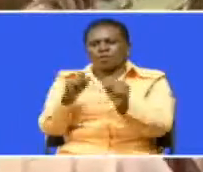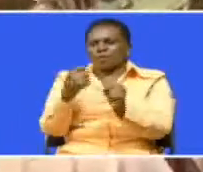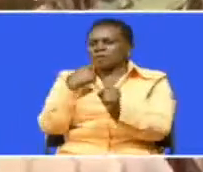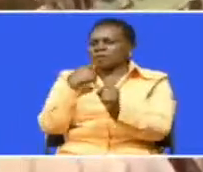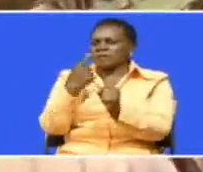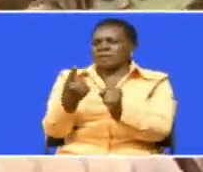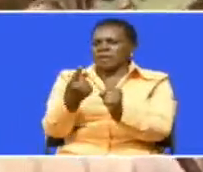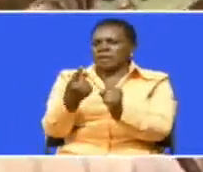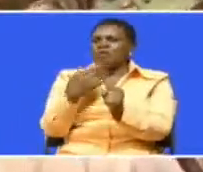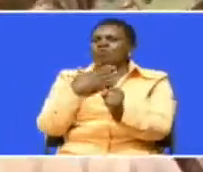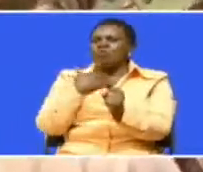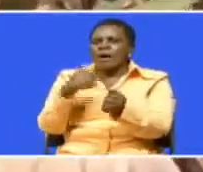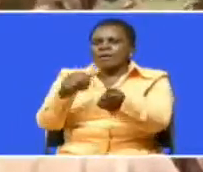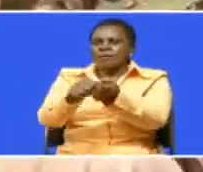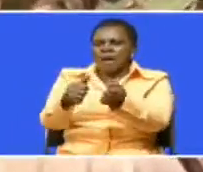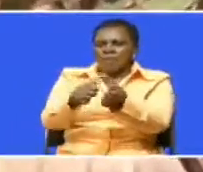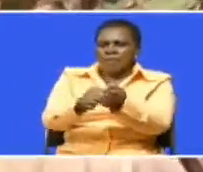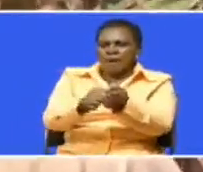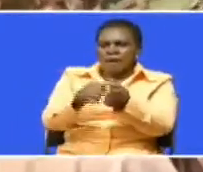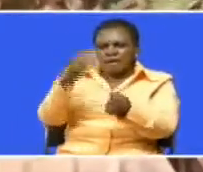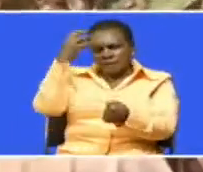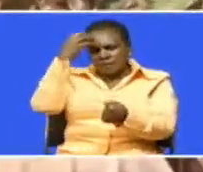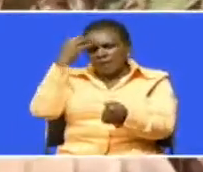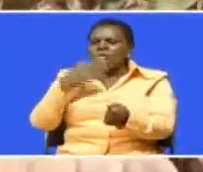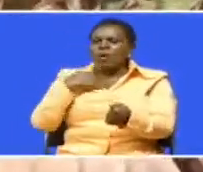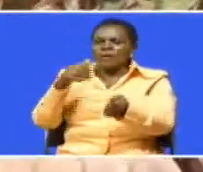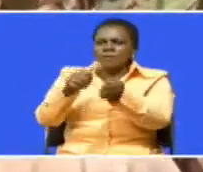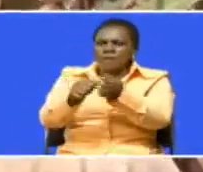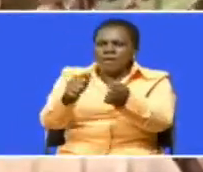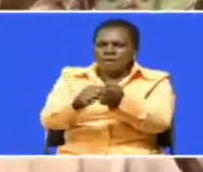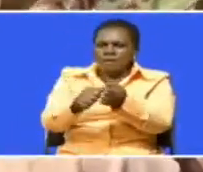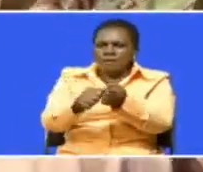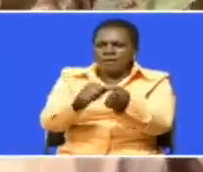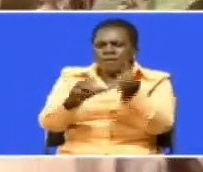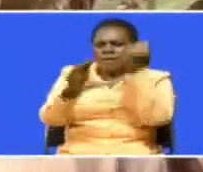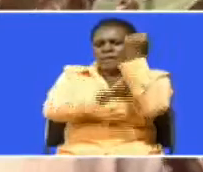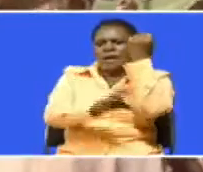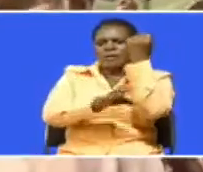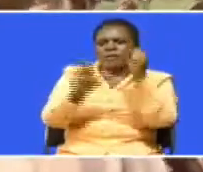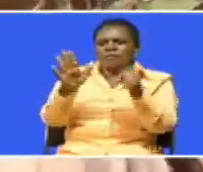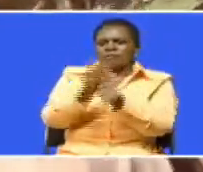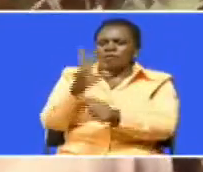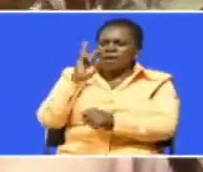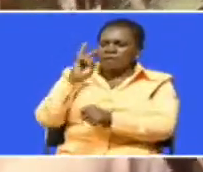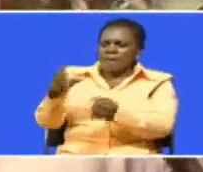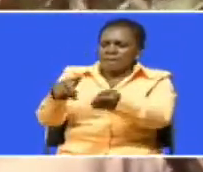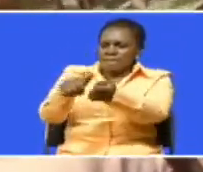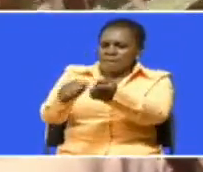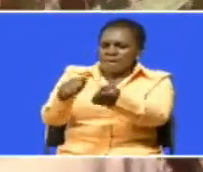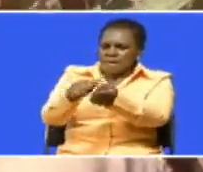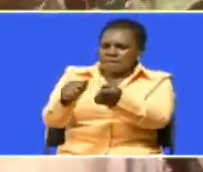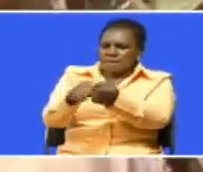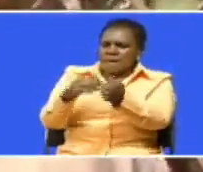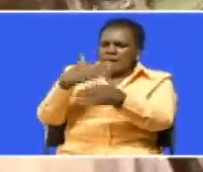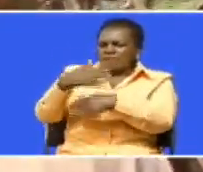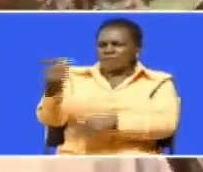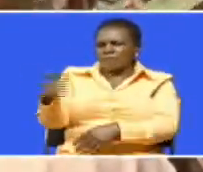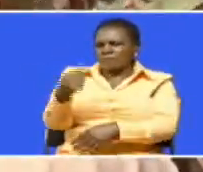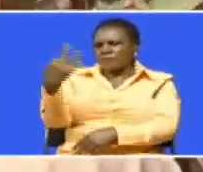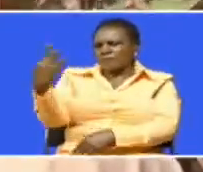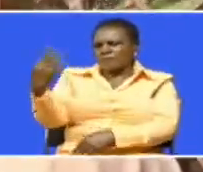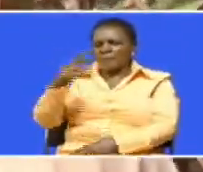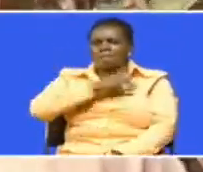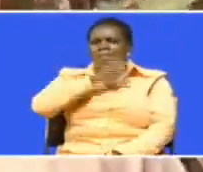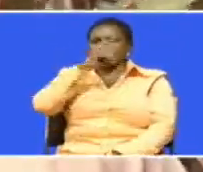tuseme tunatafuta mahindi ya Embu ama ya Kitale ama hapana. Tunatafuta mahindi ya iku kote. So na hapa ndani umeona kuna mahindi ambayo baada ya miezi tatu